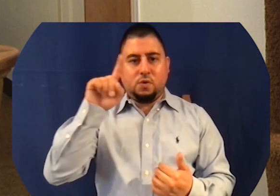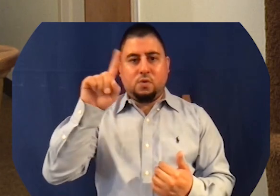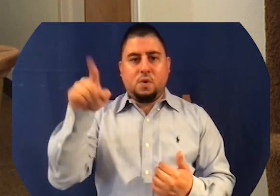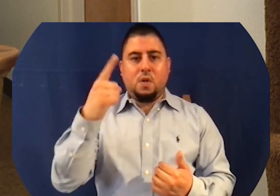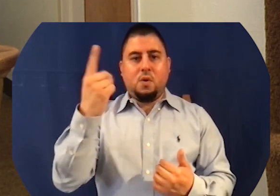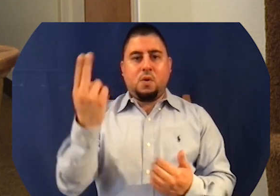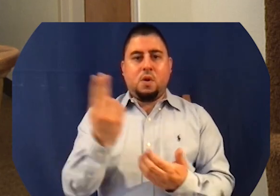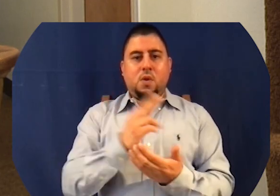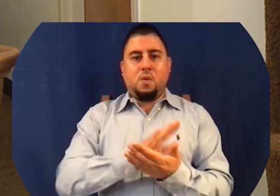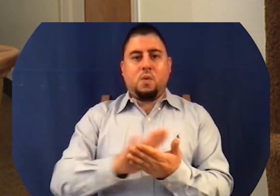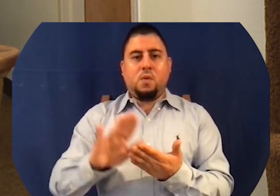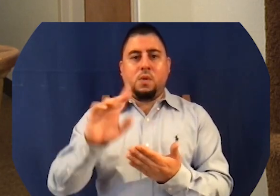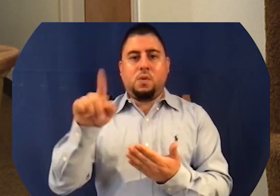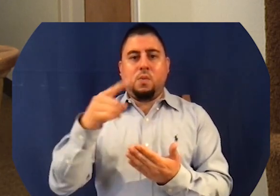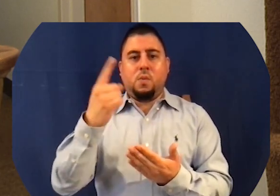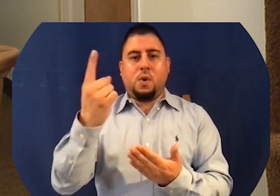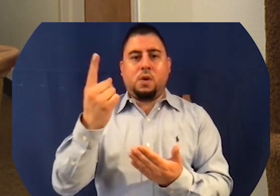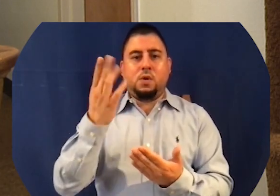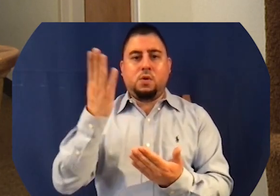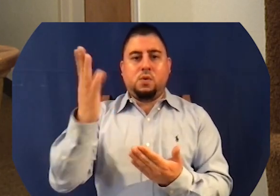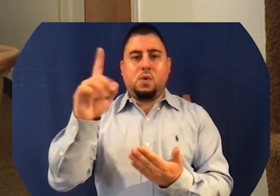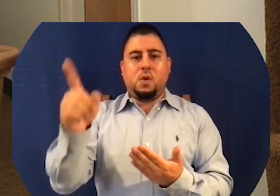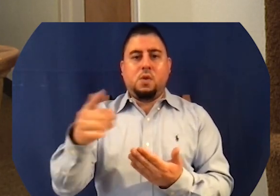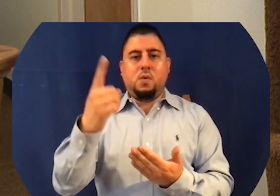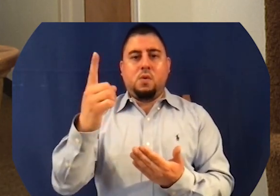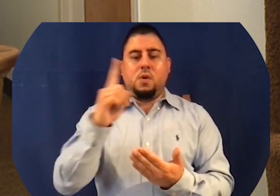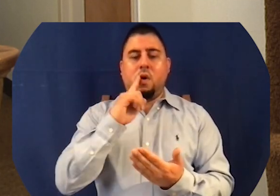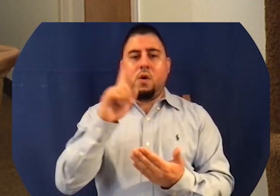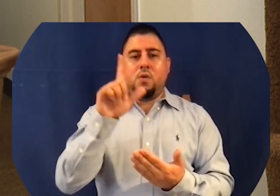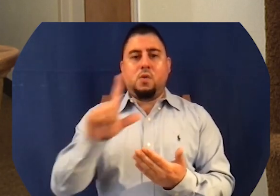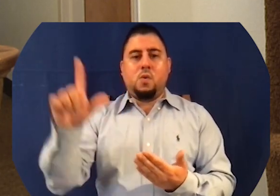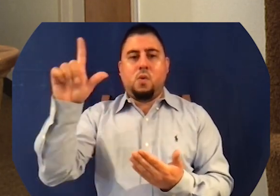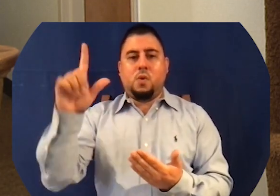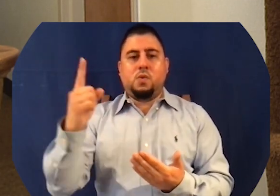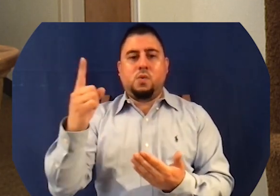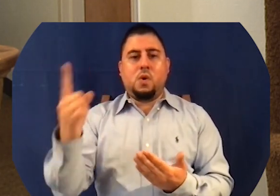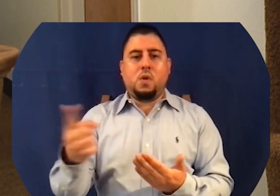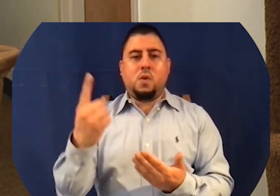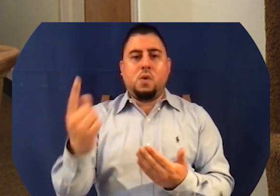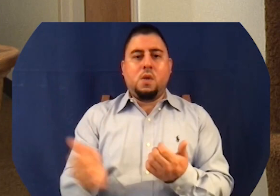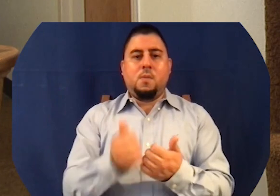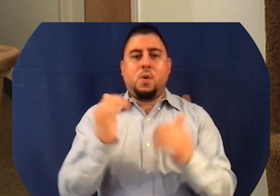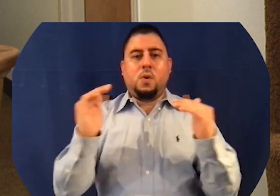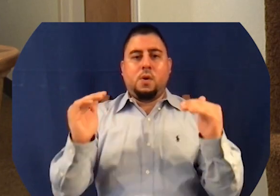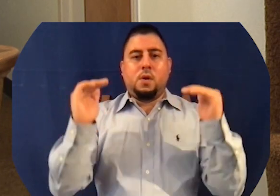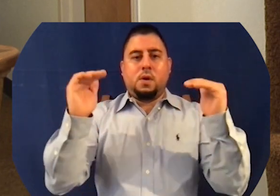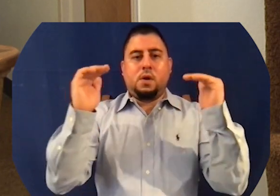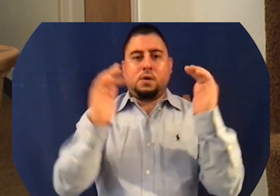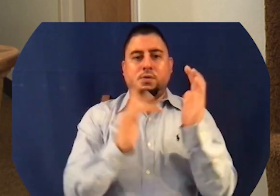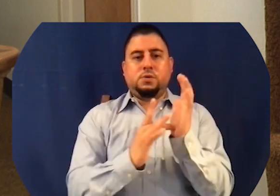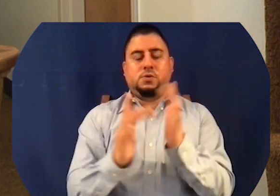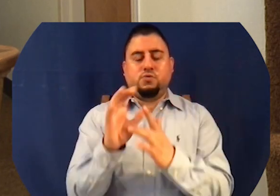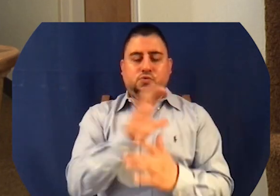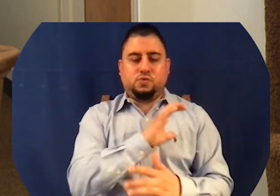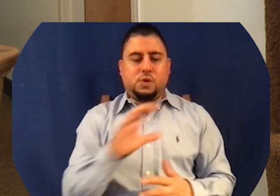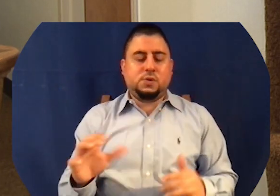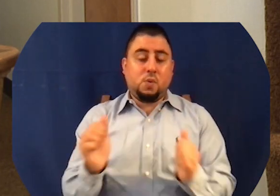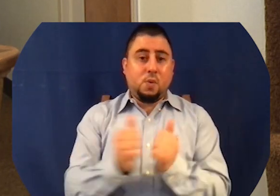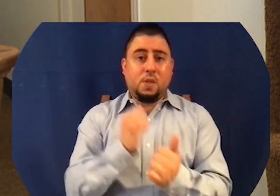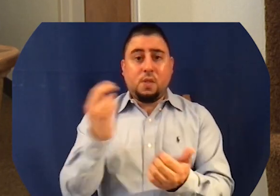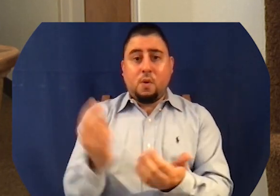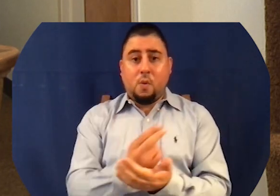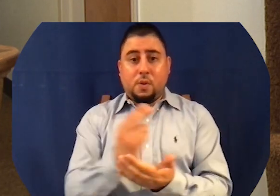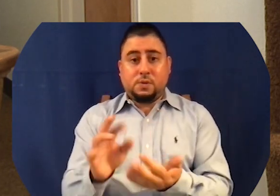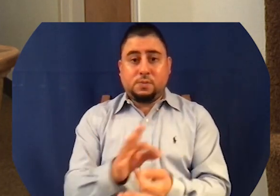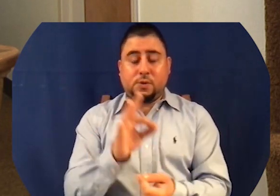you alone are the Holy One, you alone are the Lord, you alone are the Most High, Jesus Christ, with